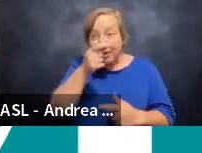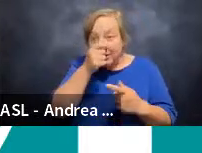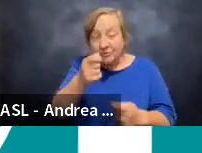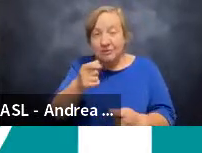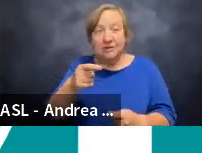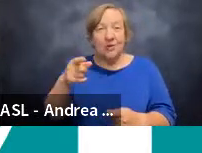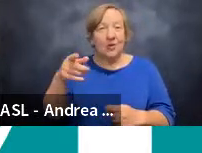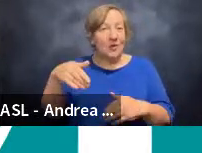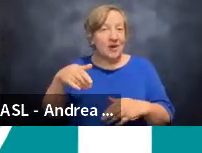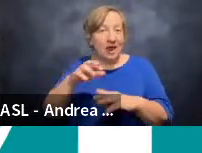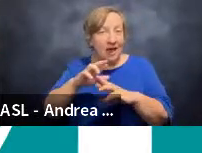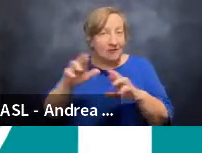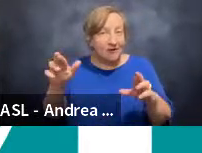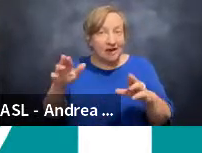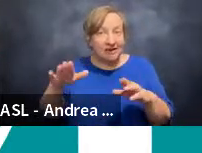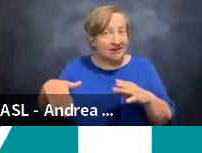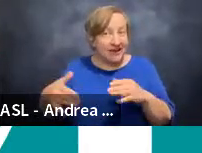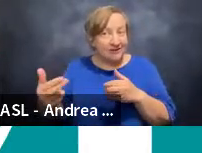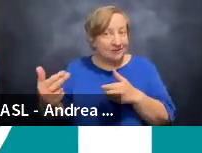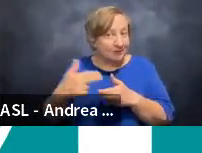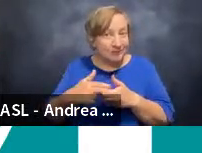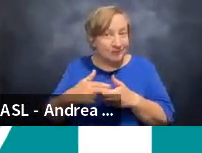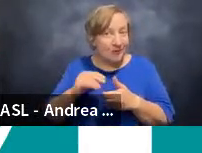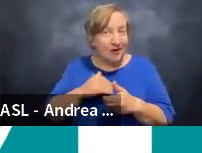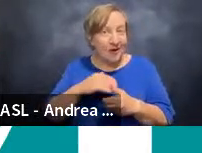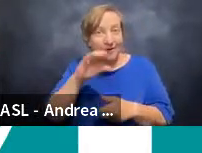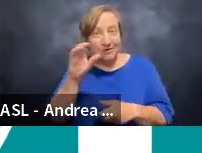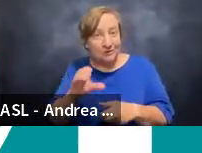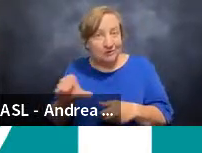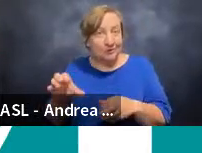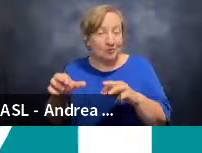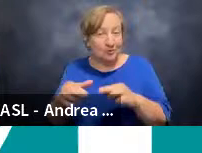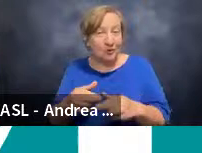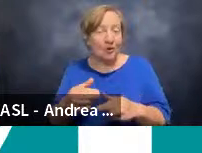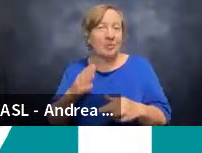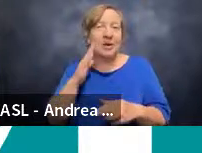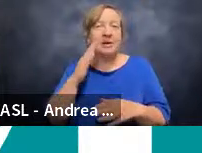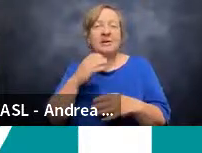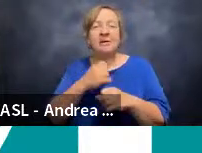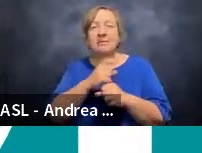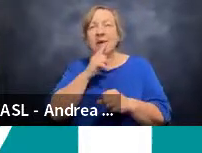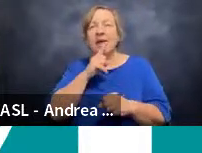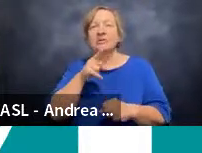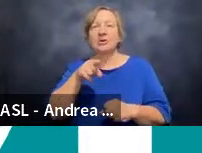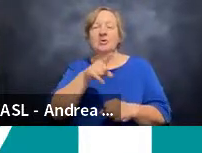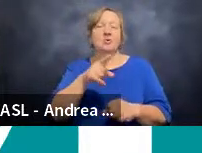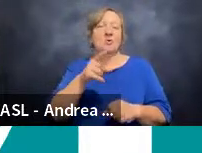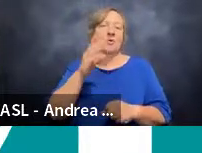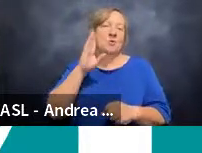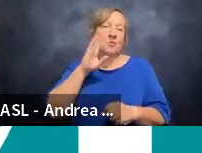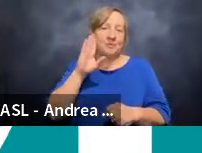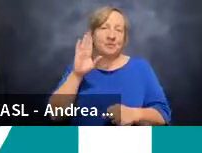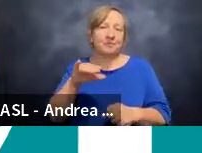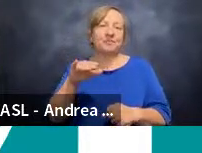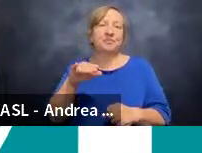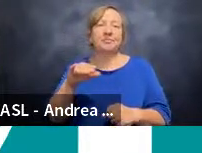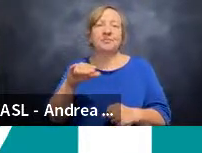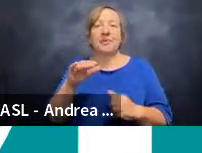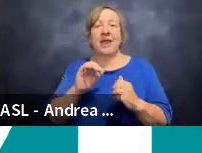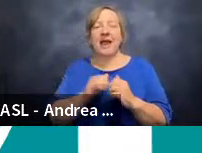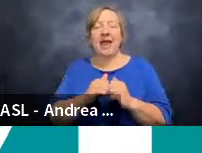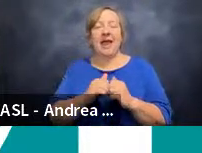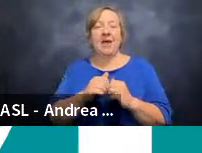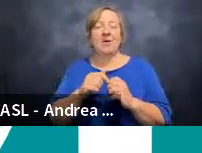you're not ready to join our Zoom room, we'll just make sure that you recognize the ways in which you